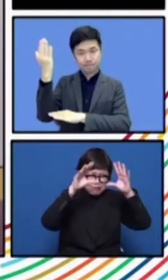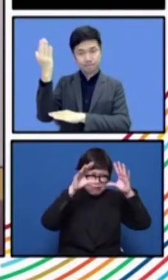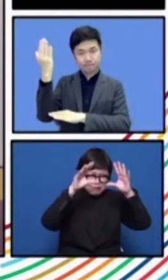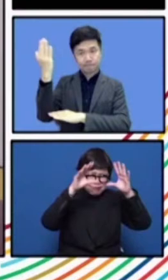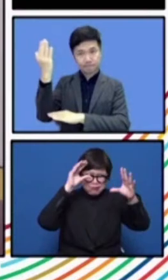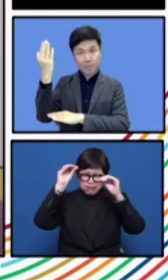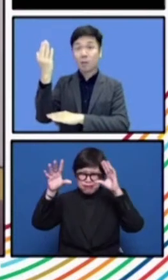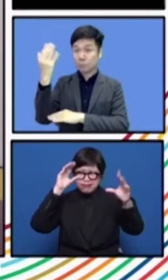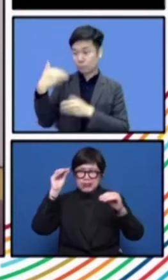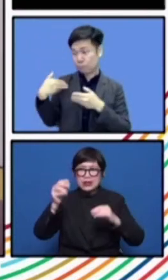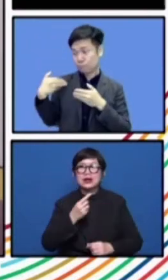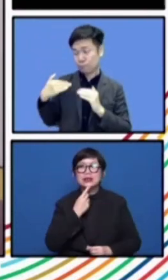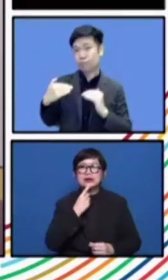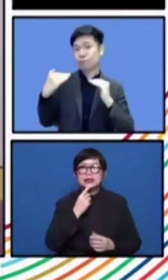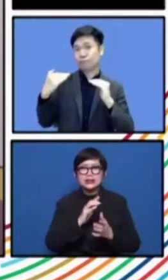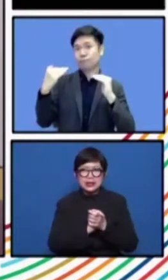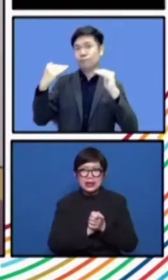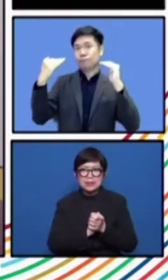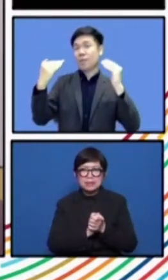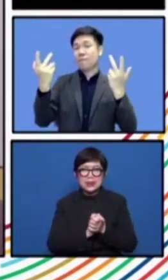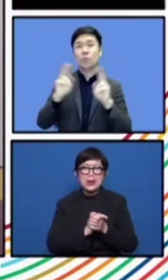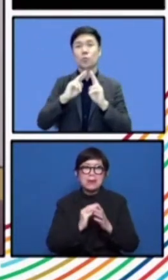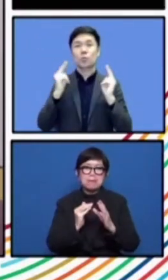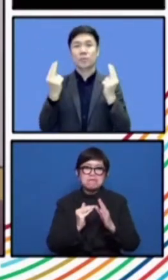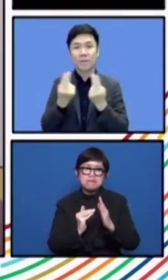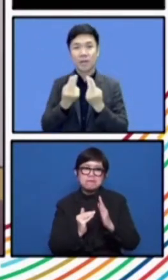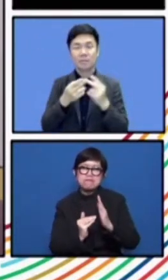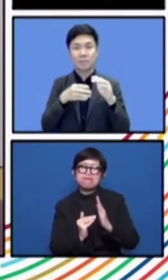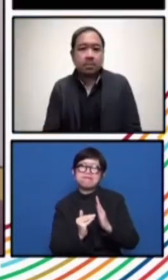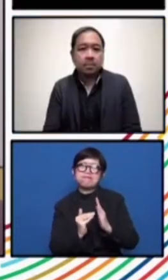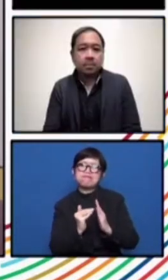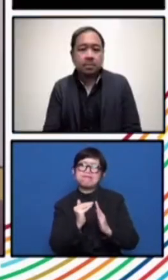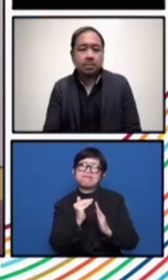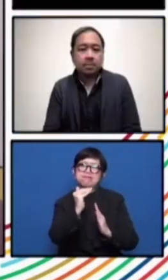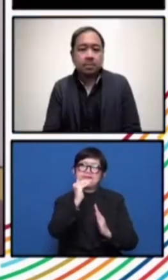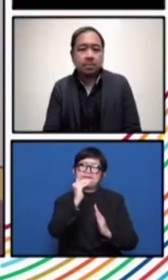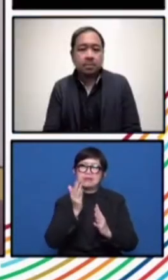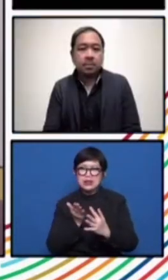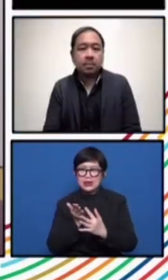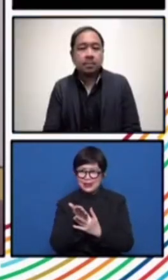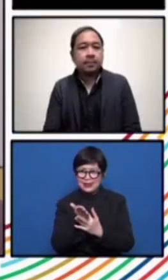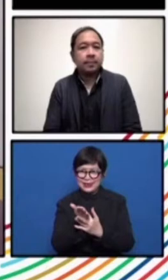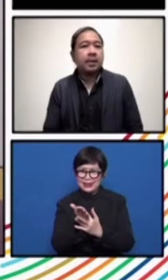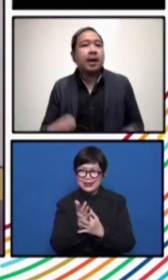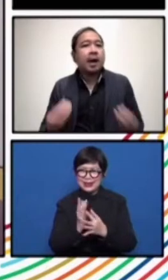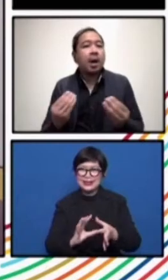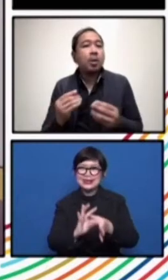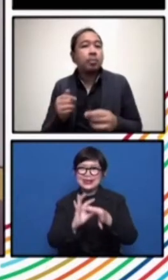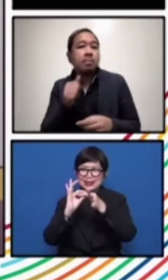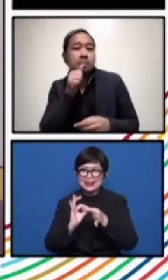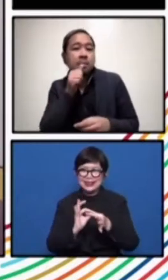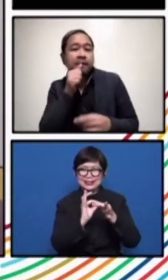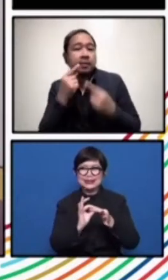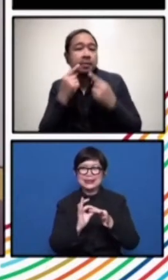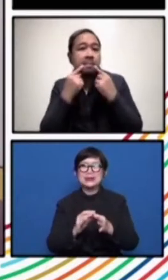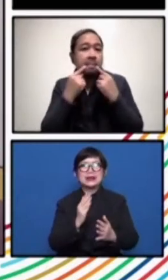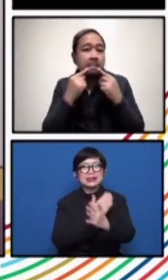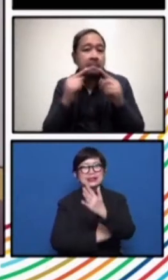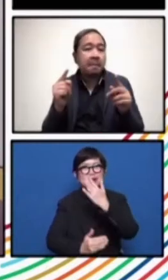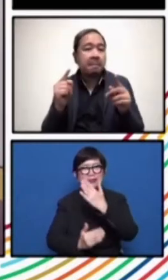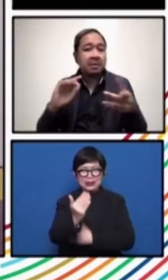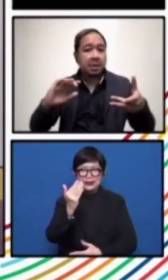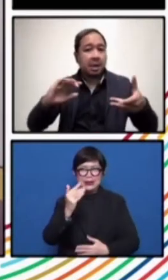universal accessibility through public private partnership and engagement of personal disabilities speaking of